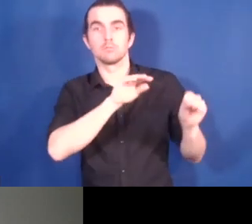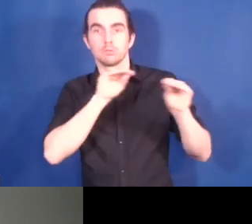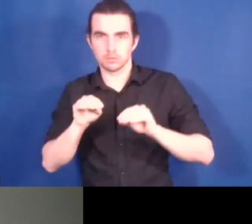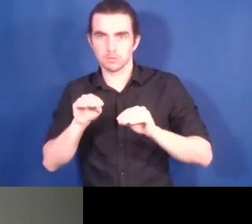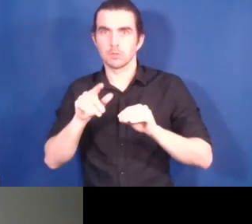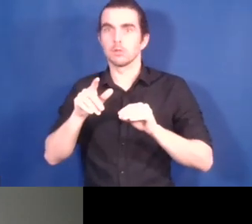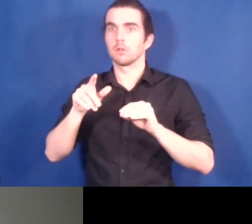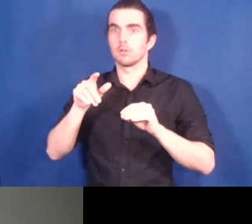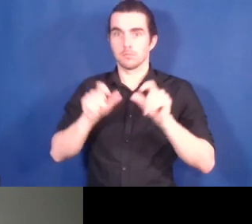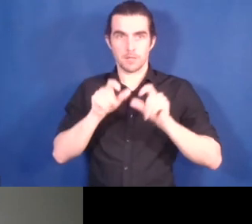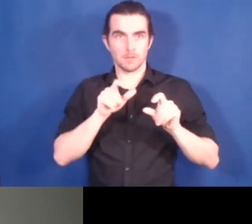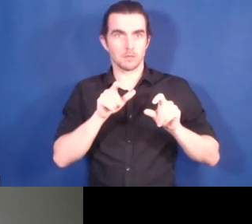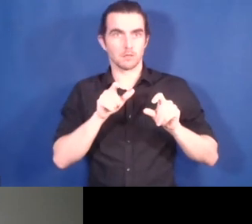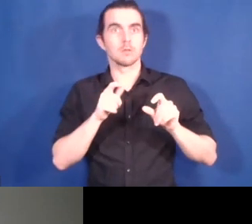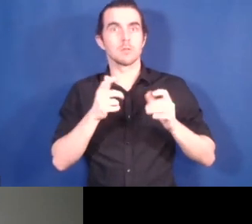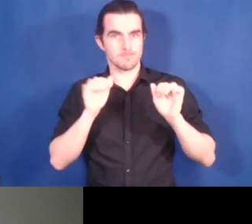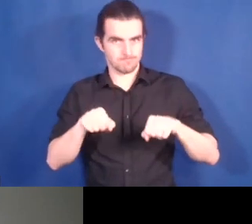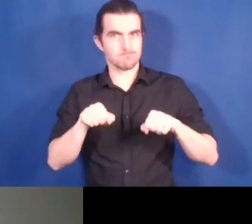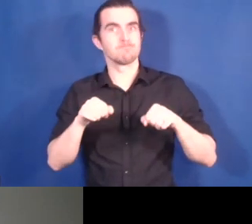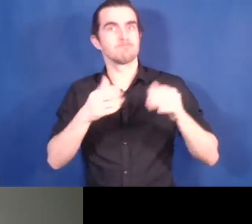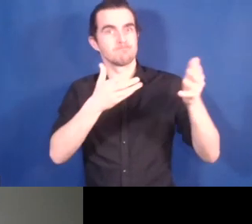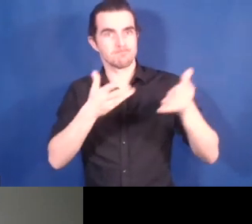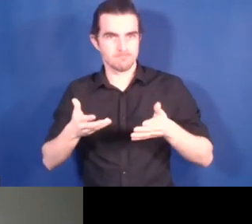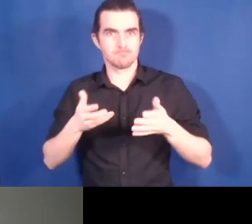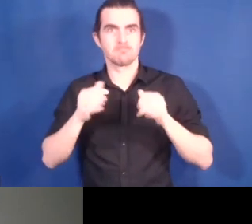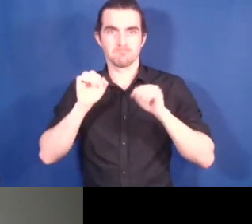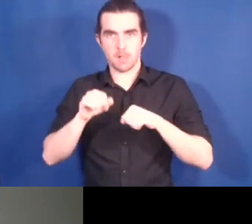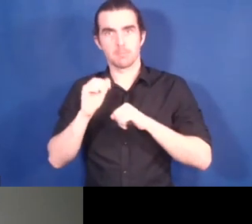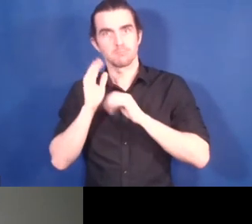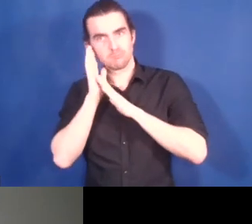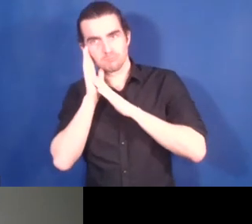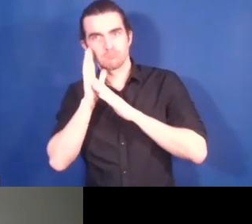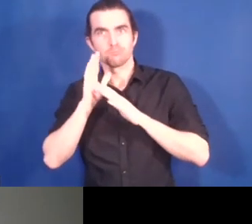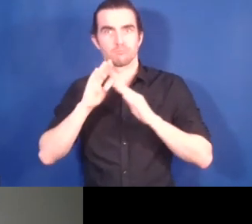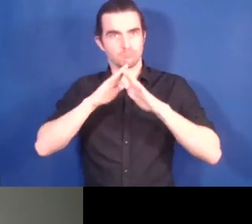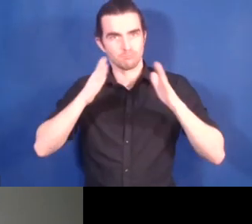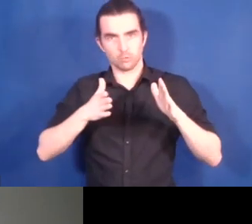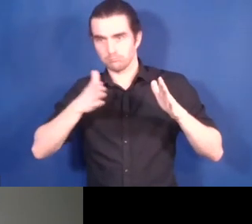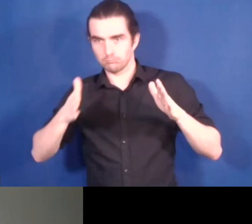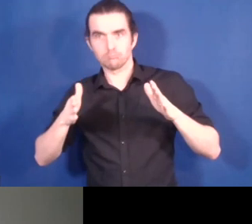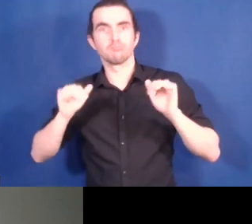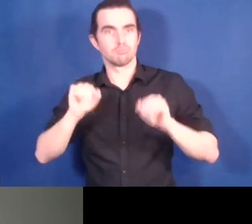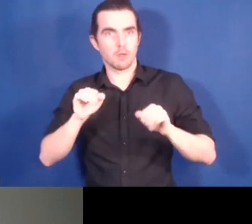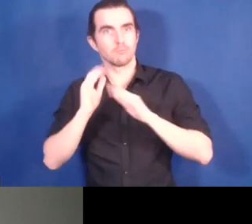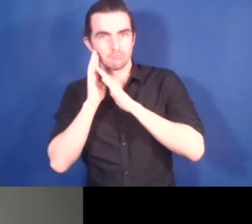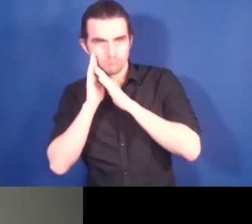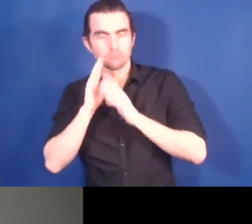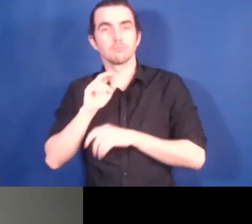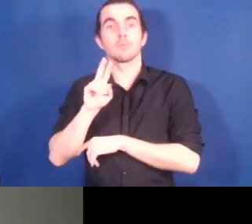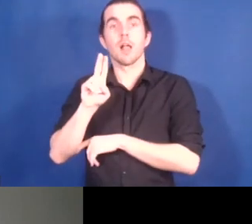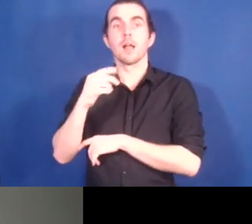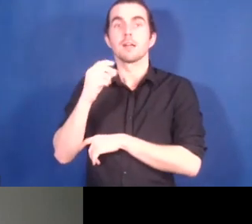homes. So UNHCR was providing wood and breeze blocks and other forms to make the buildings